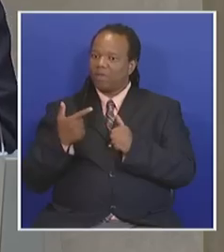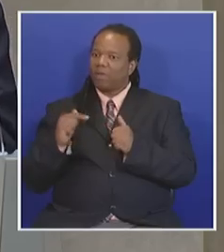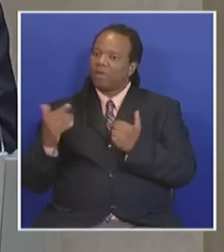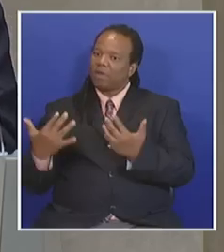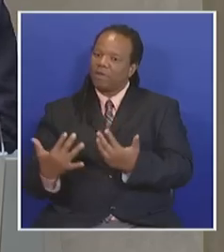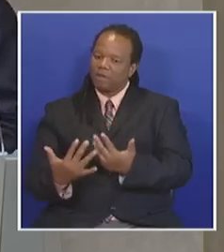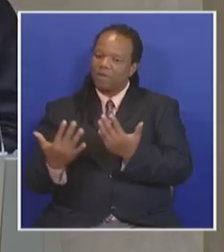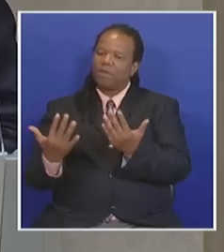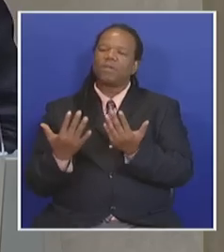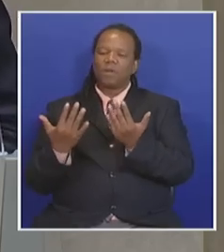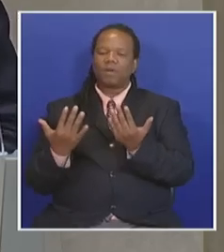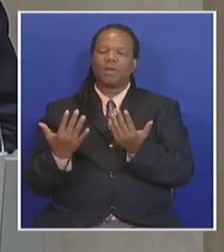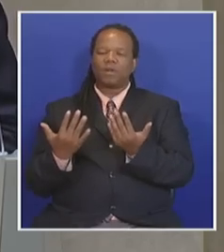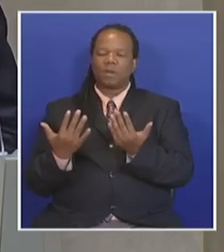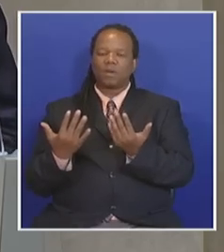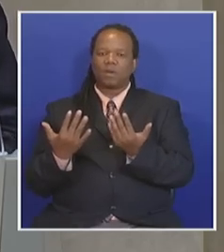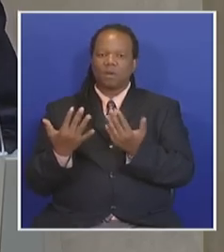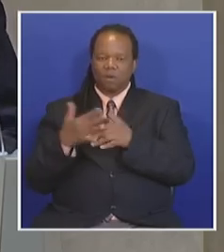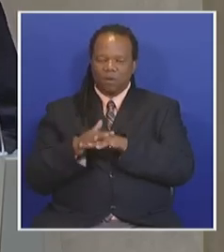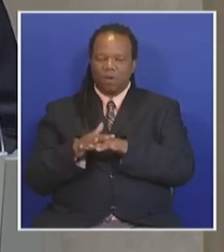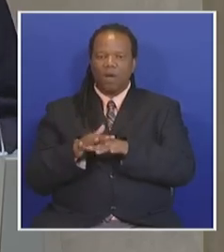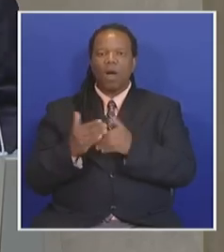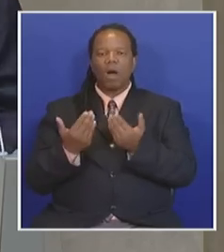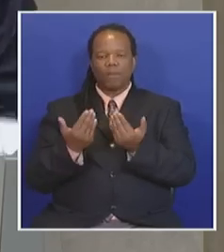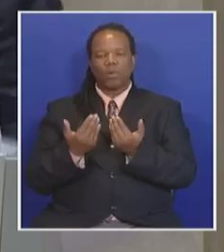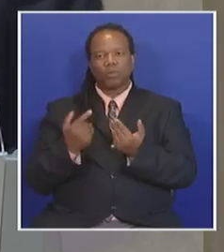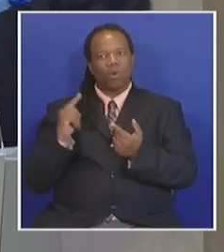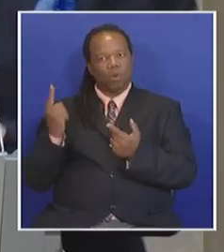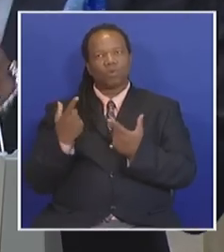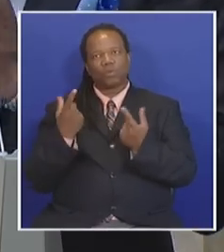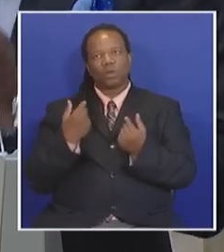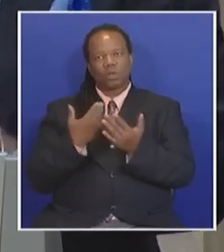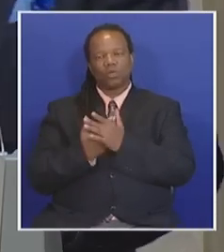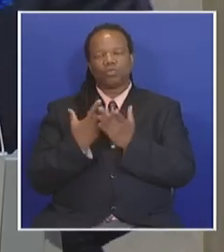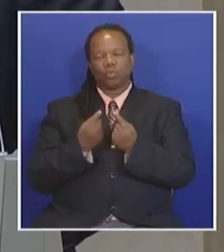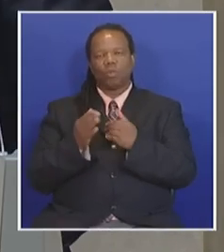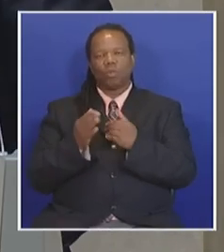as together we can do more. I thank you. Thank you, Minister.